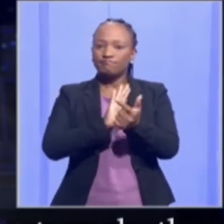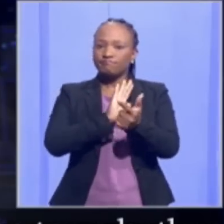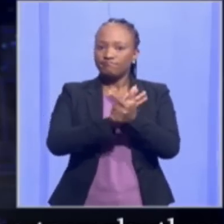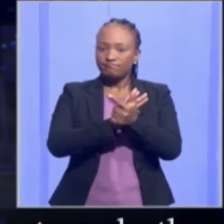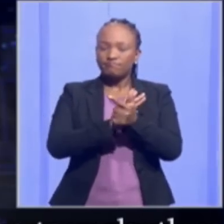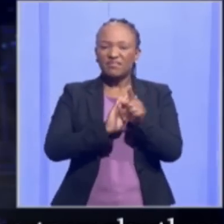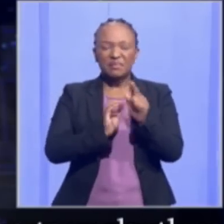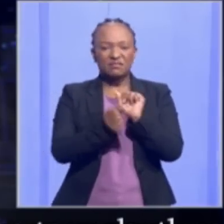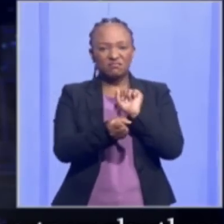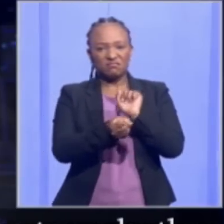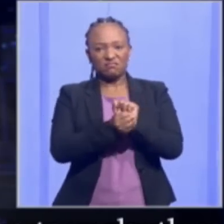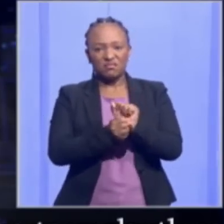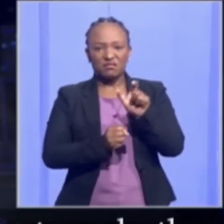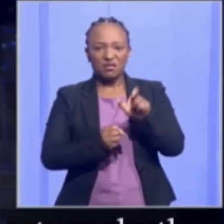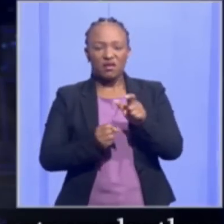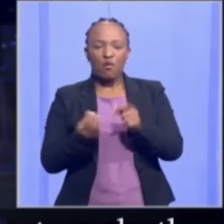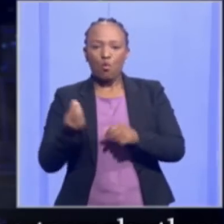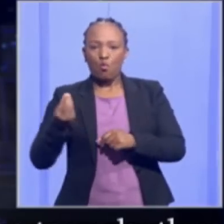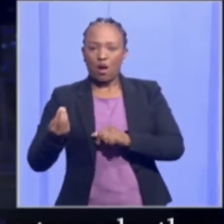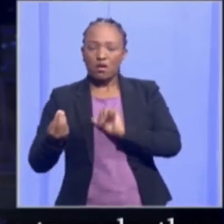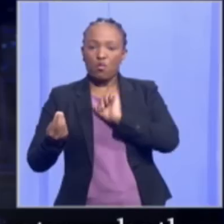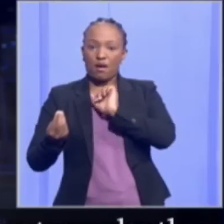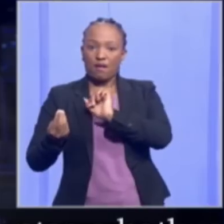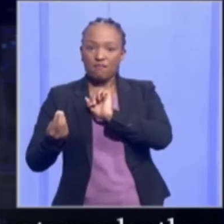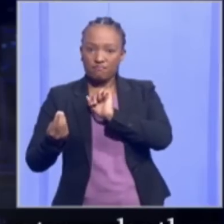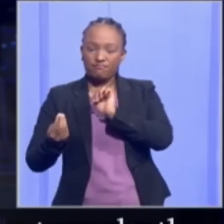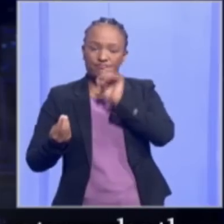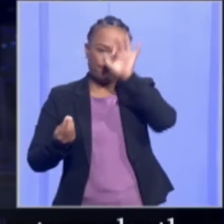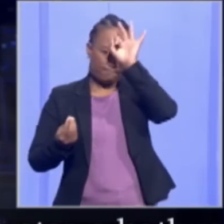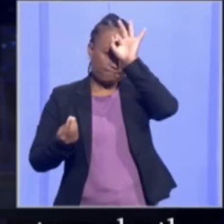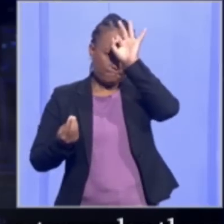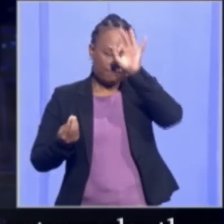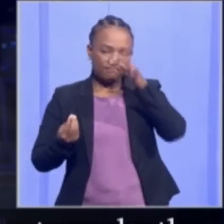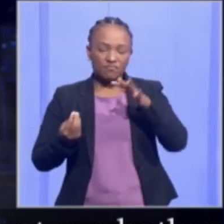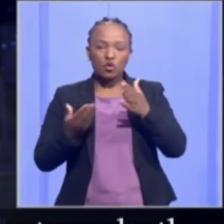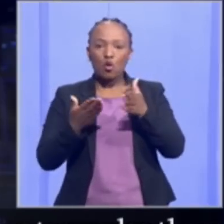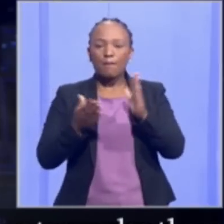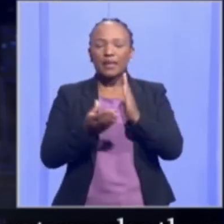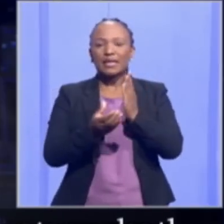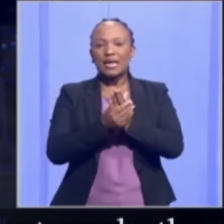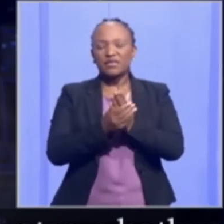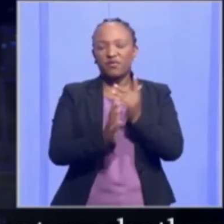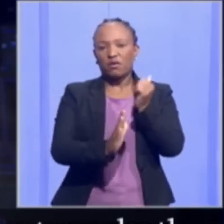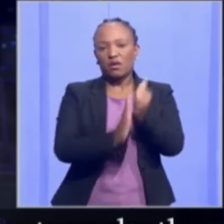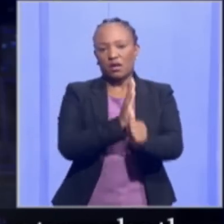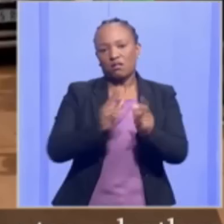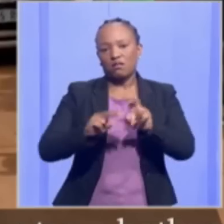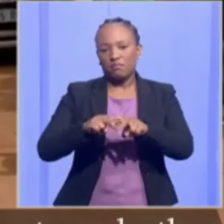toka di phethahale ka ngwana wa hae. Sepolesa se butsi nyewe ya peto le polao.